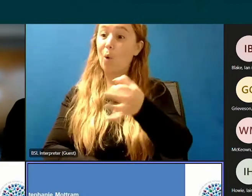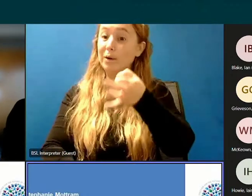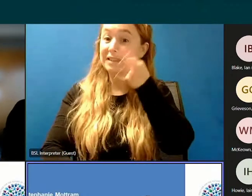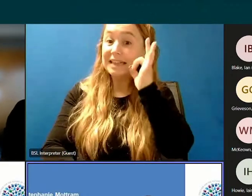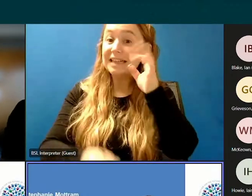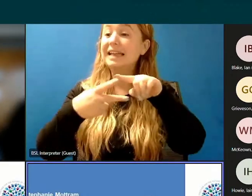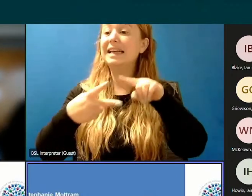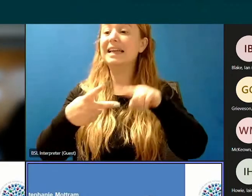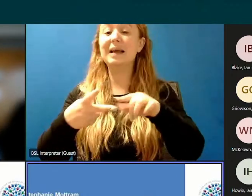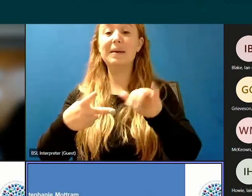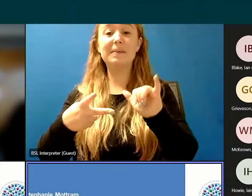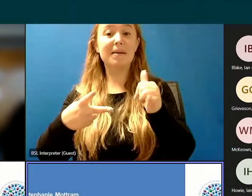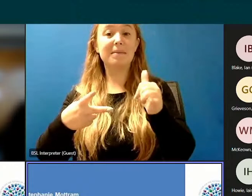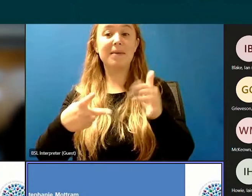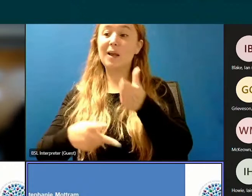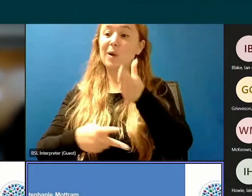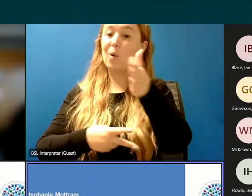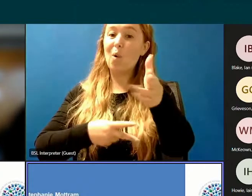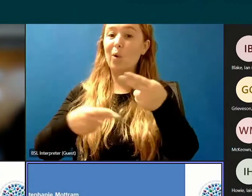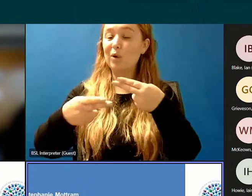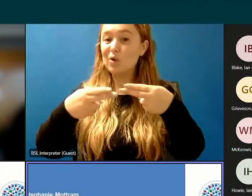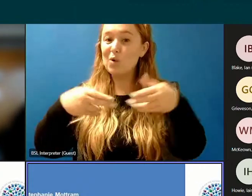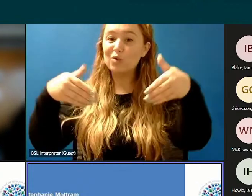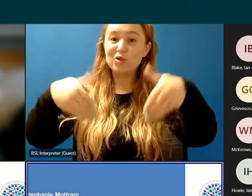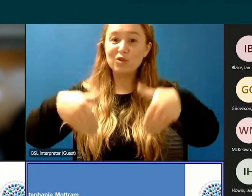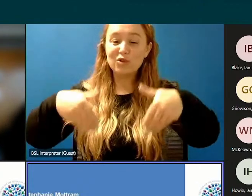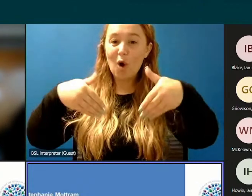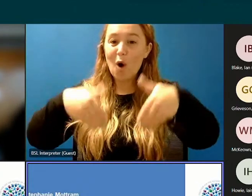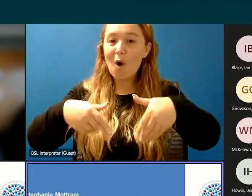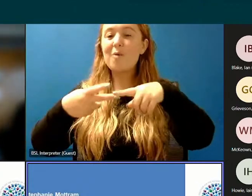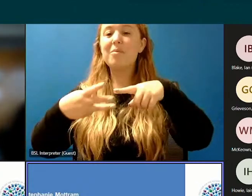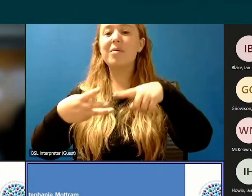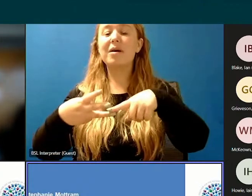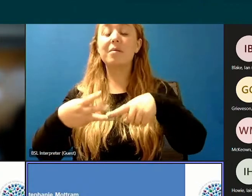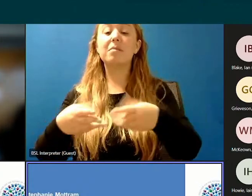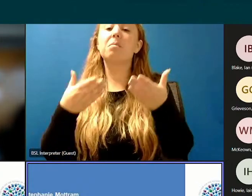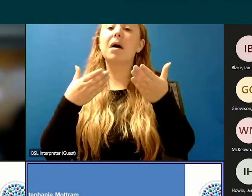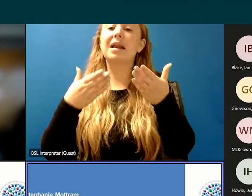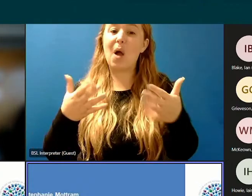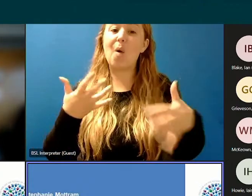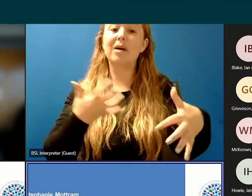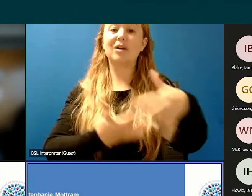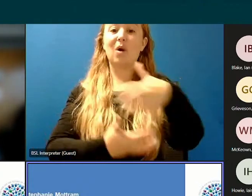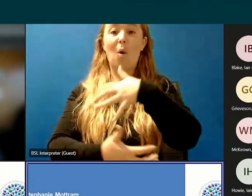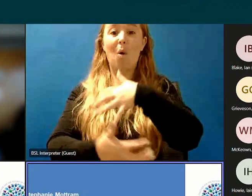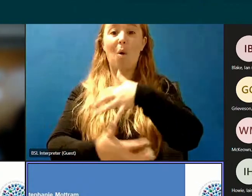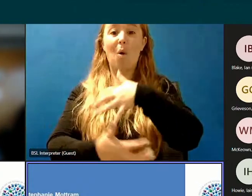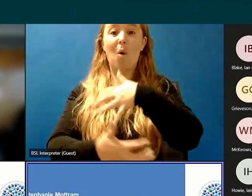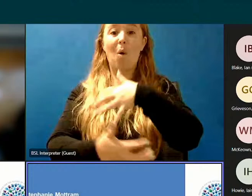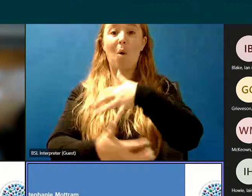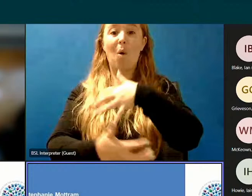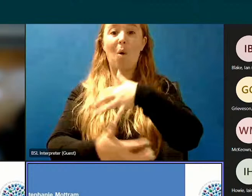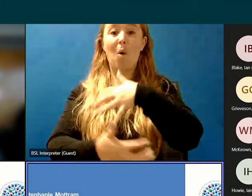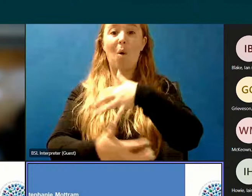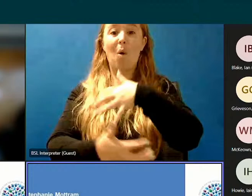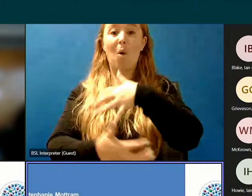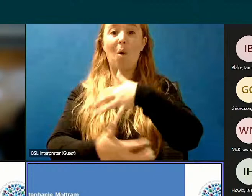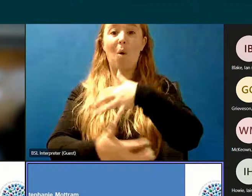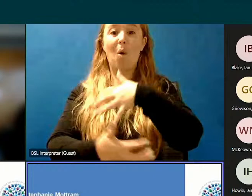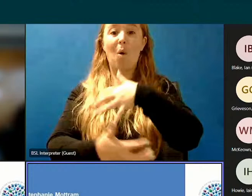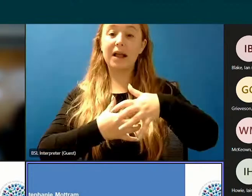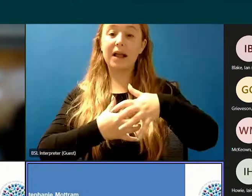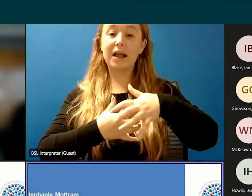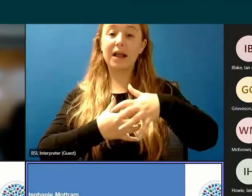probably nip to the paper shop, get your paper. What we're seeing now is the complexity and needs for people that now need a care